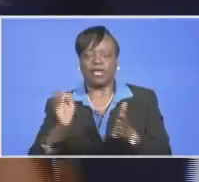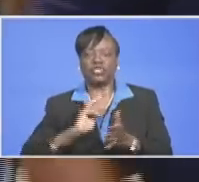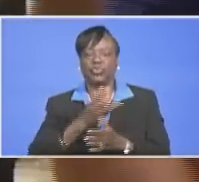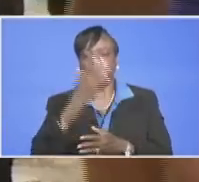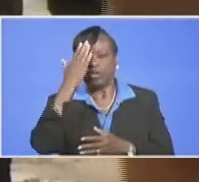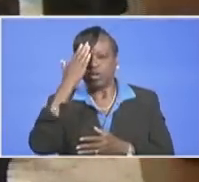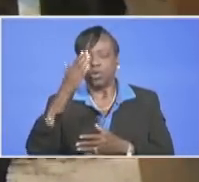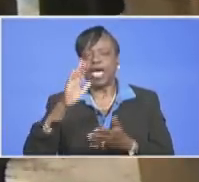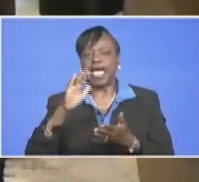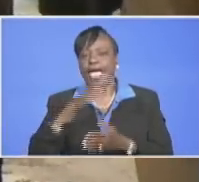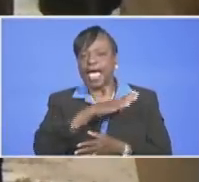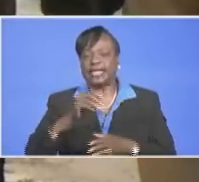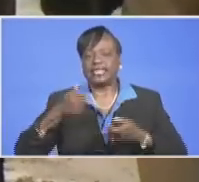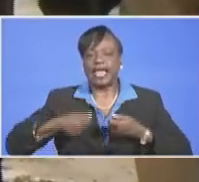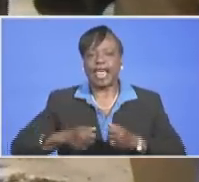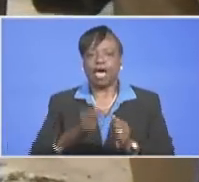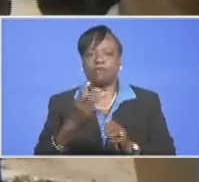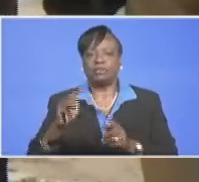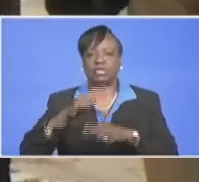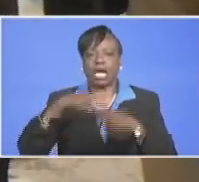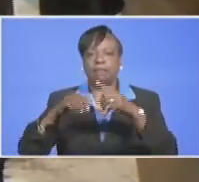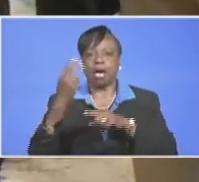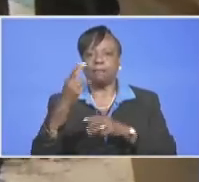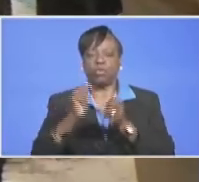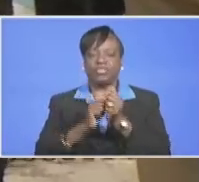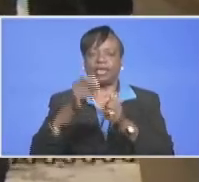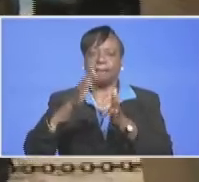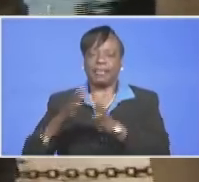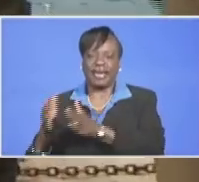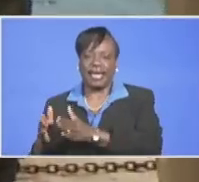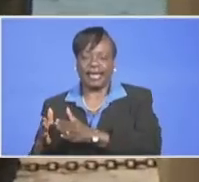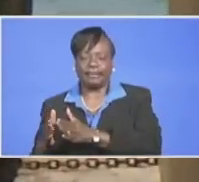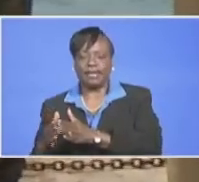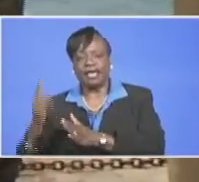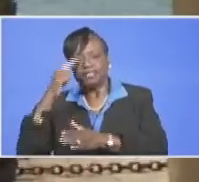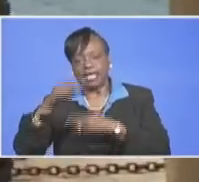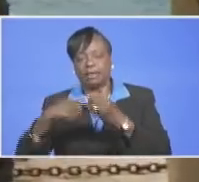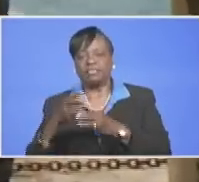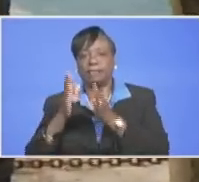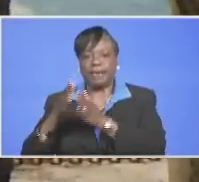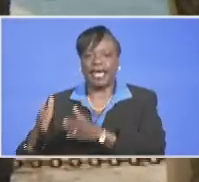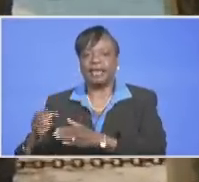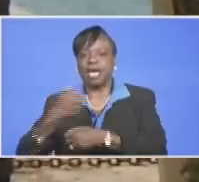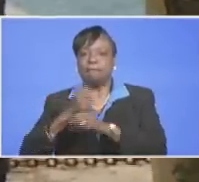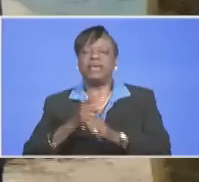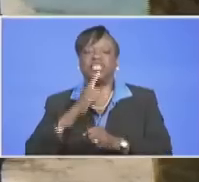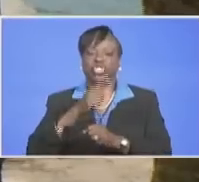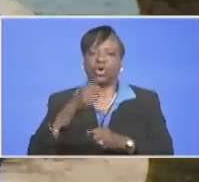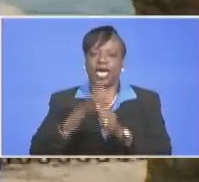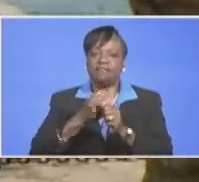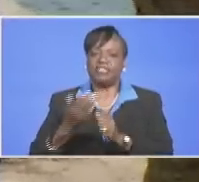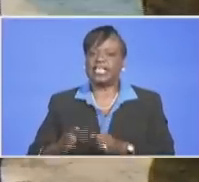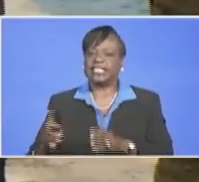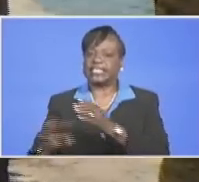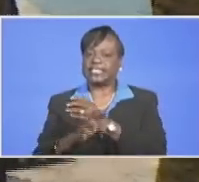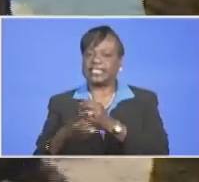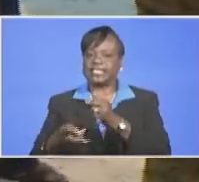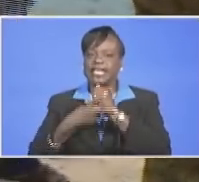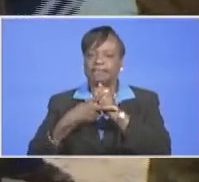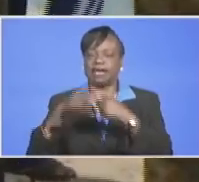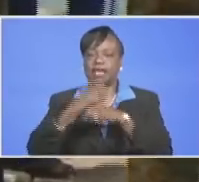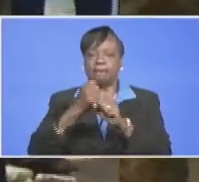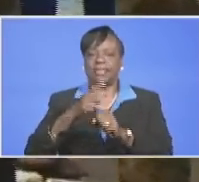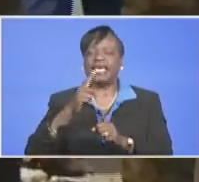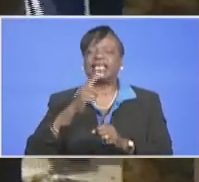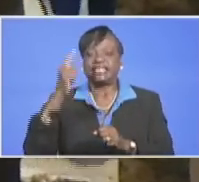and allow them to come up with a plan, brief us on the plan, and make sure everything's safe and makes sense. And then after that, they enter the